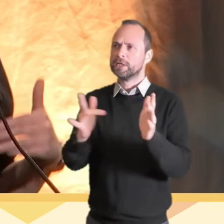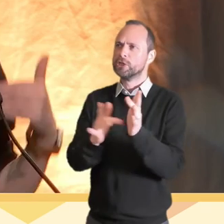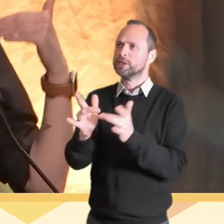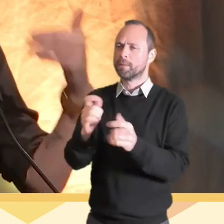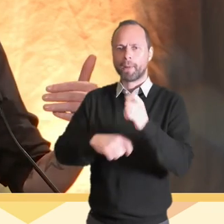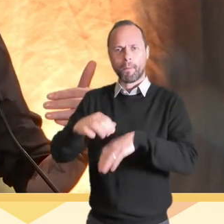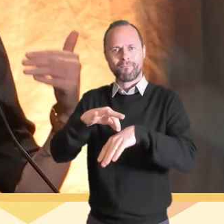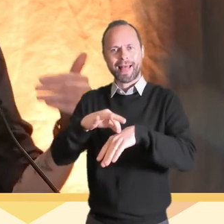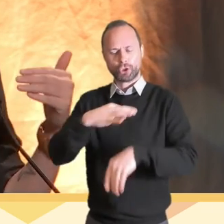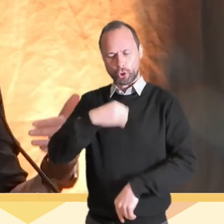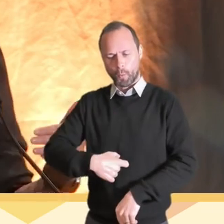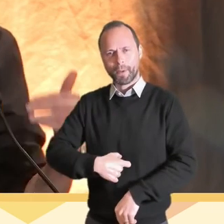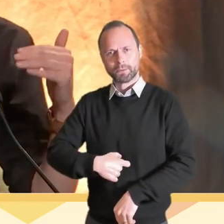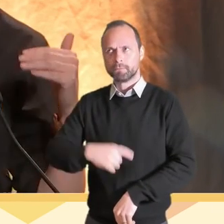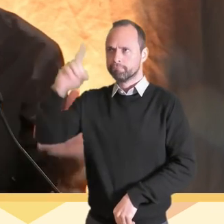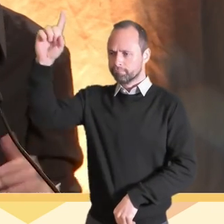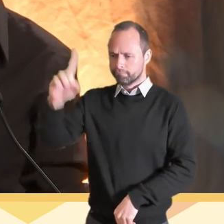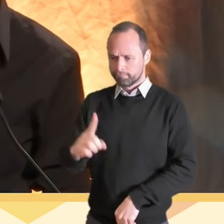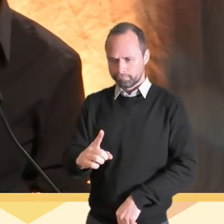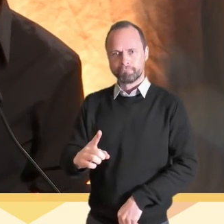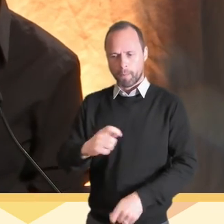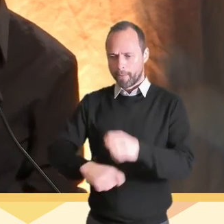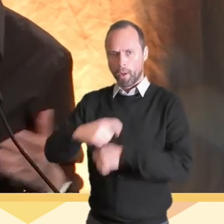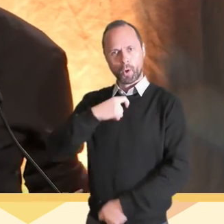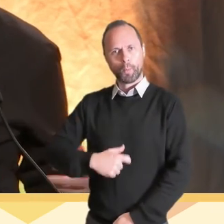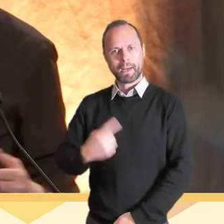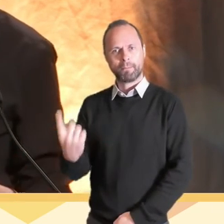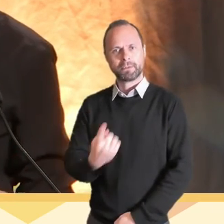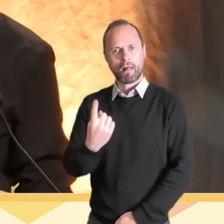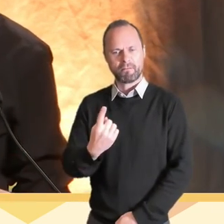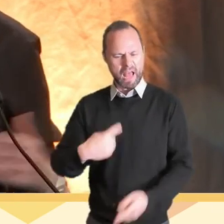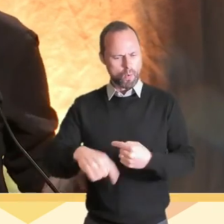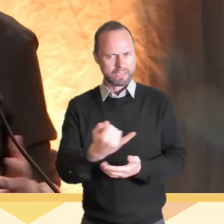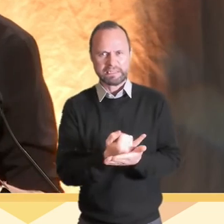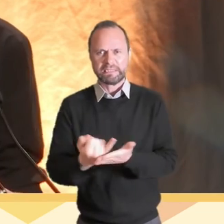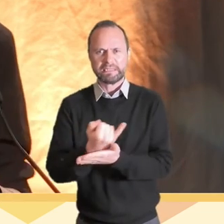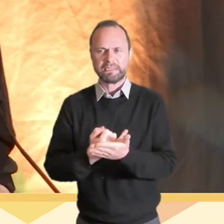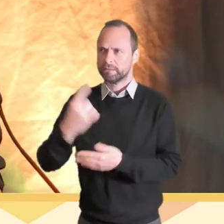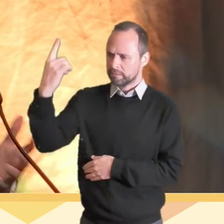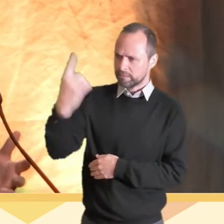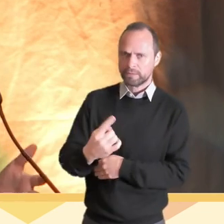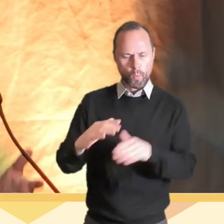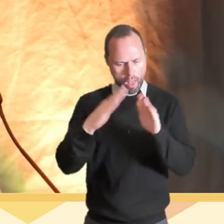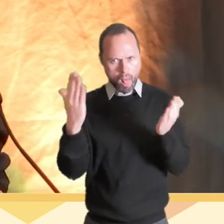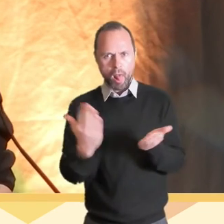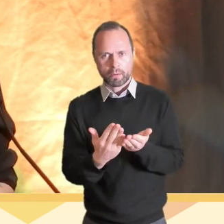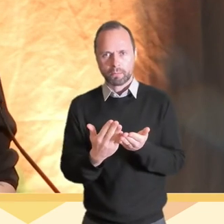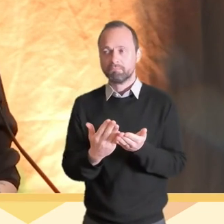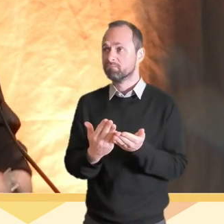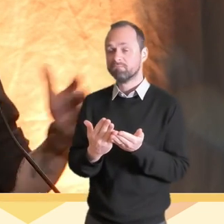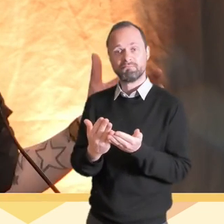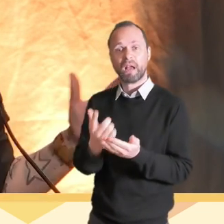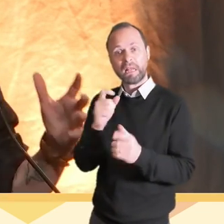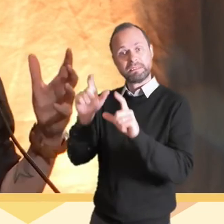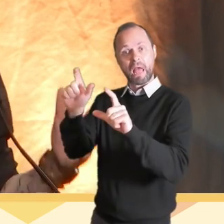who stepped into our humanity, our mess. Of course, he didn't have to do that.